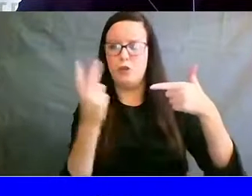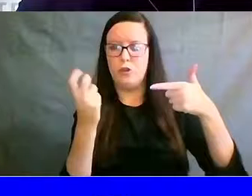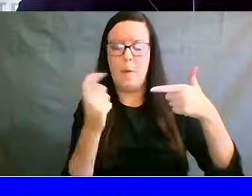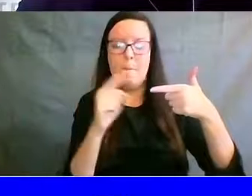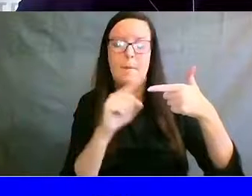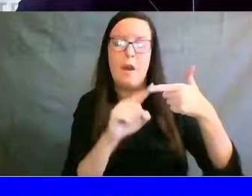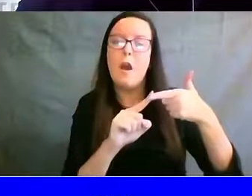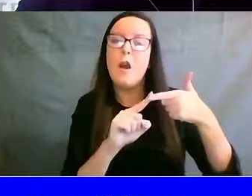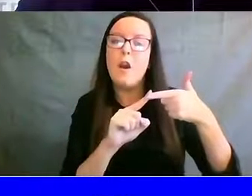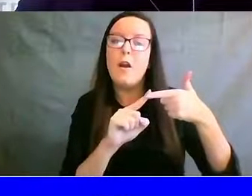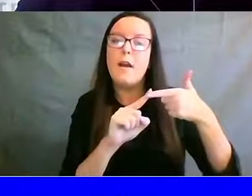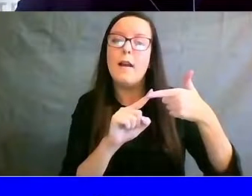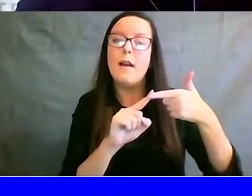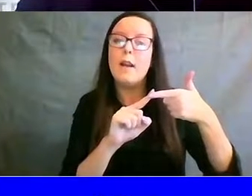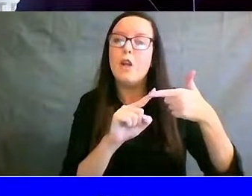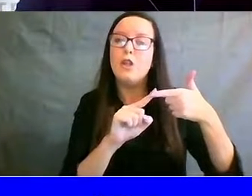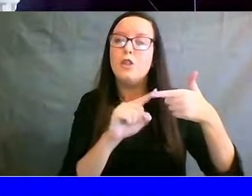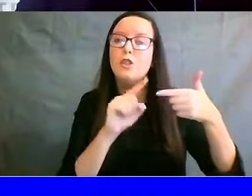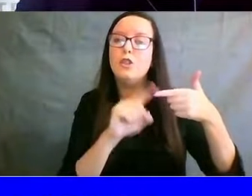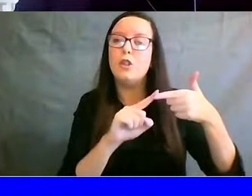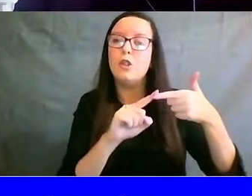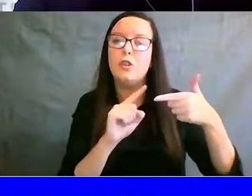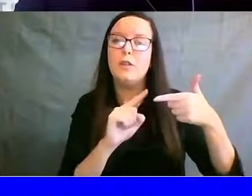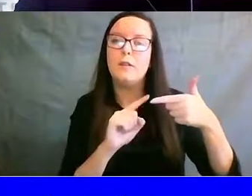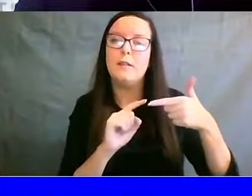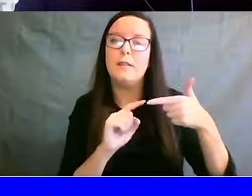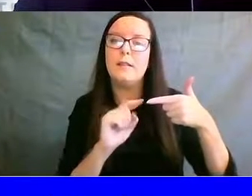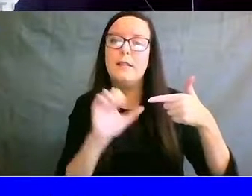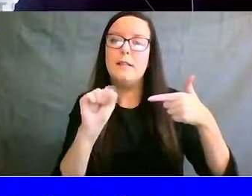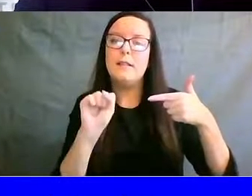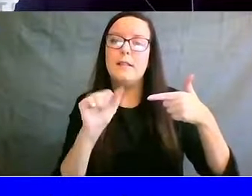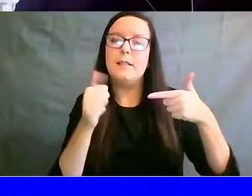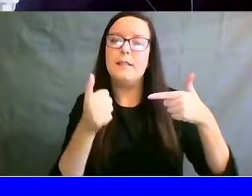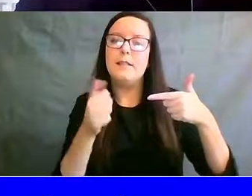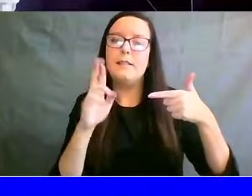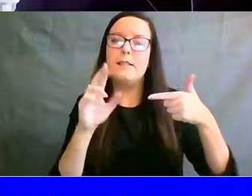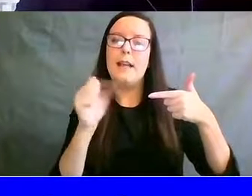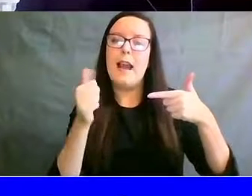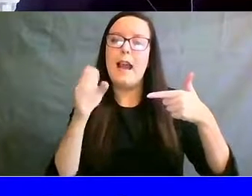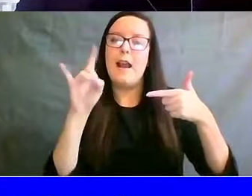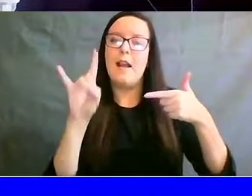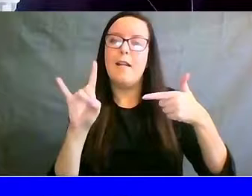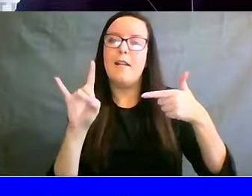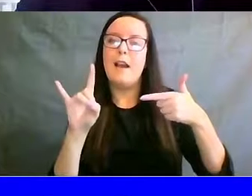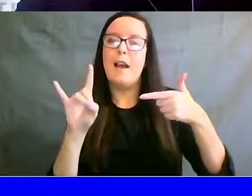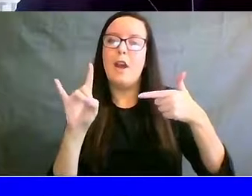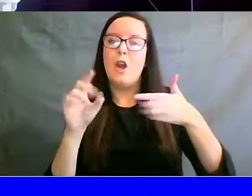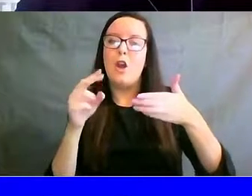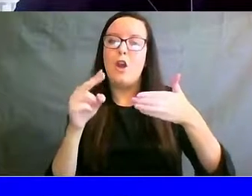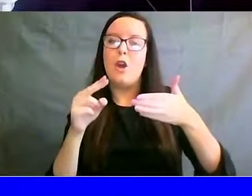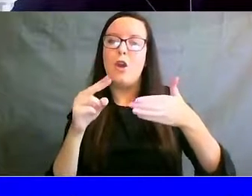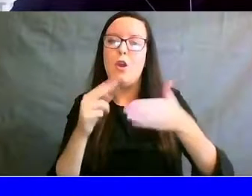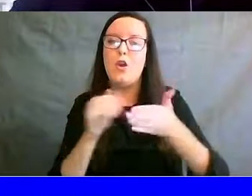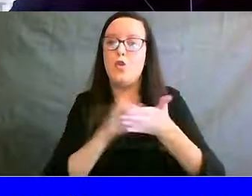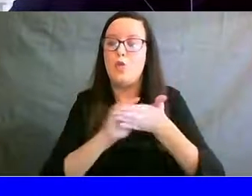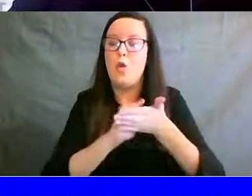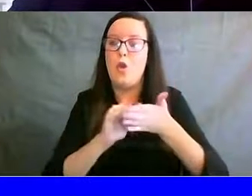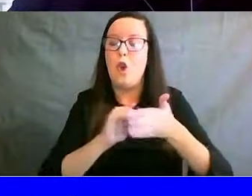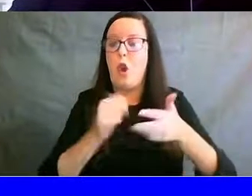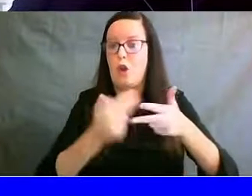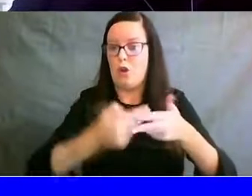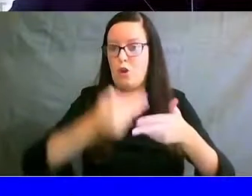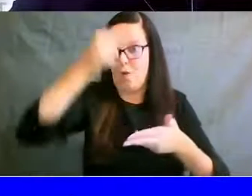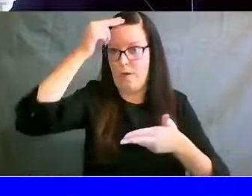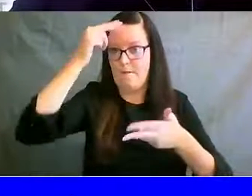from Syracuse University in New York, who specifically work on access to justice for deaf people.